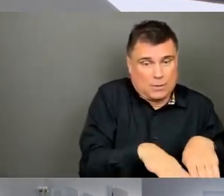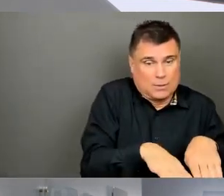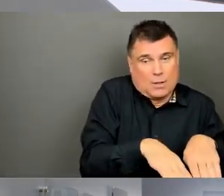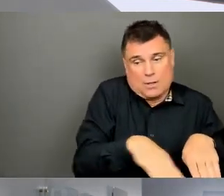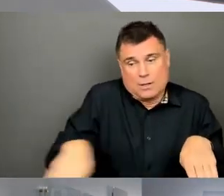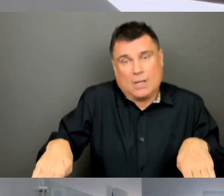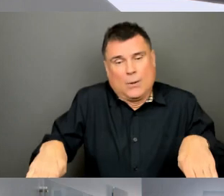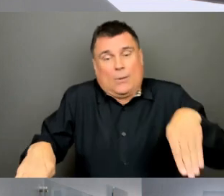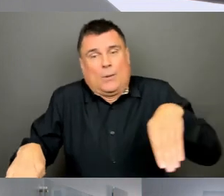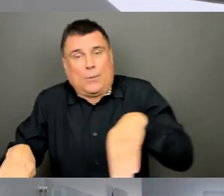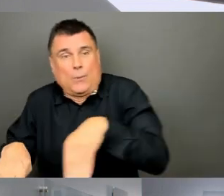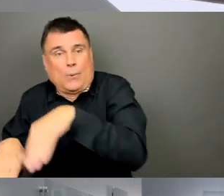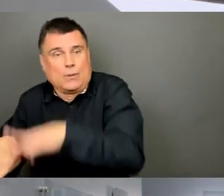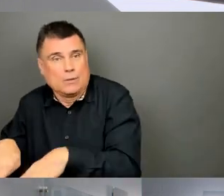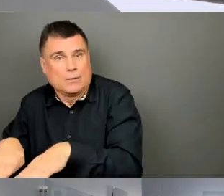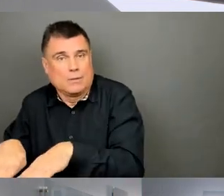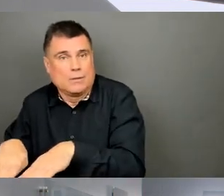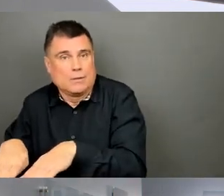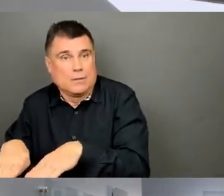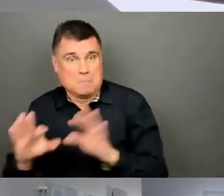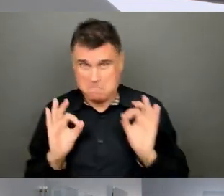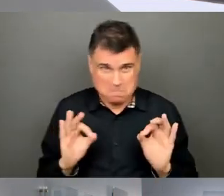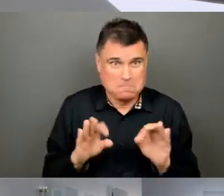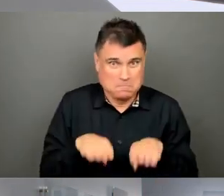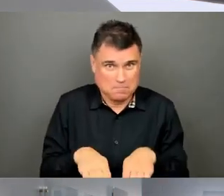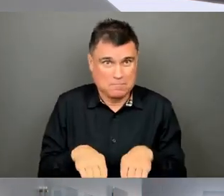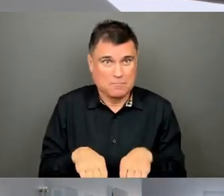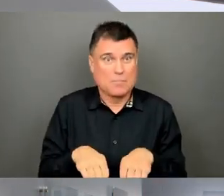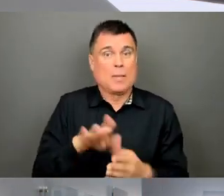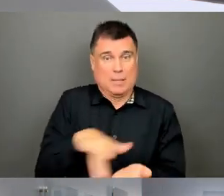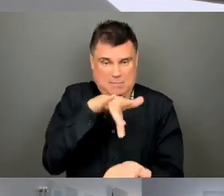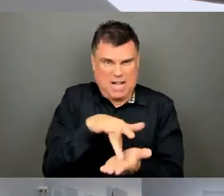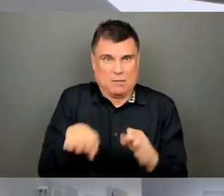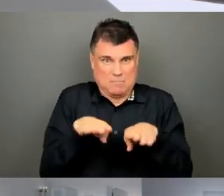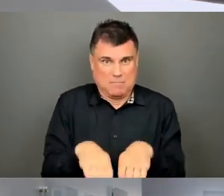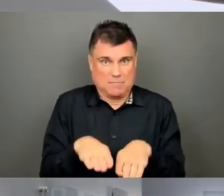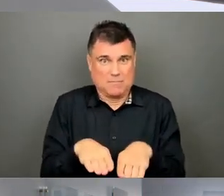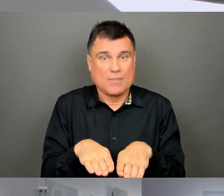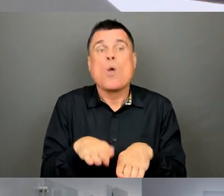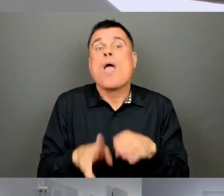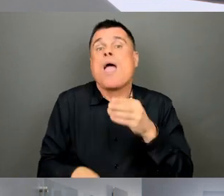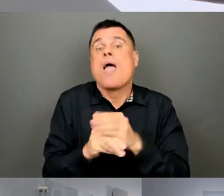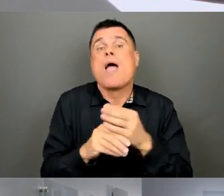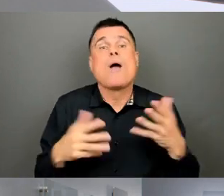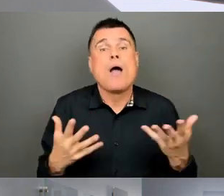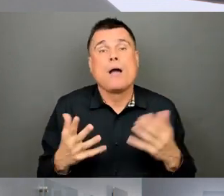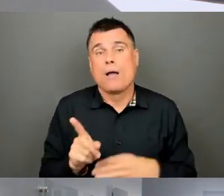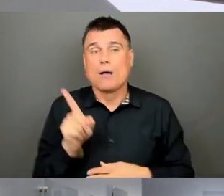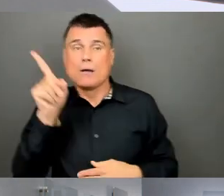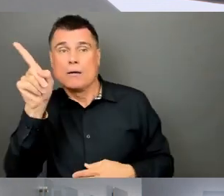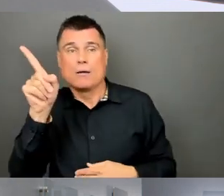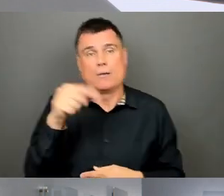hop, drag, together step, we come back to the center, and we're going to put a little bit of an up groove into